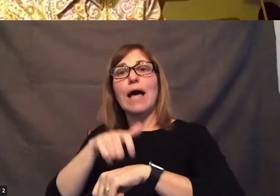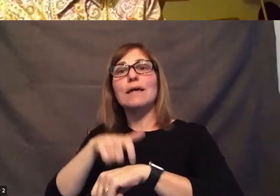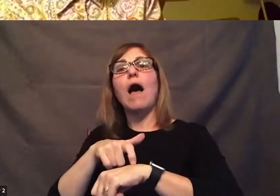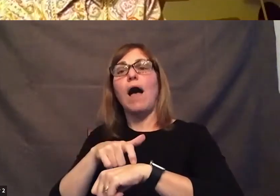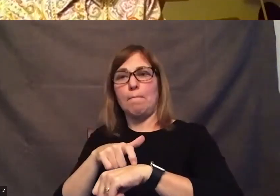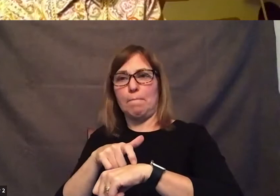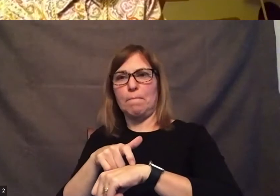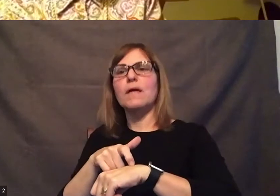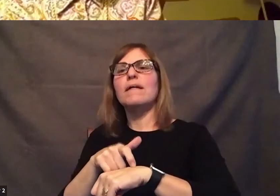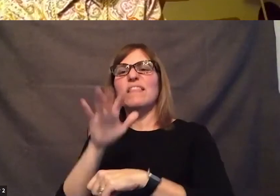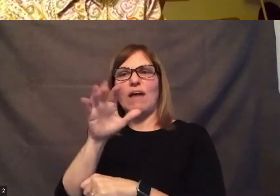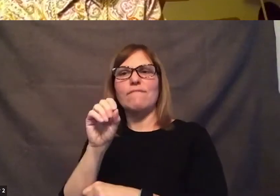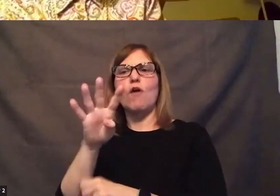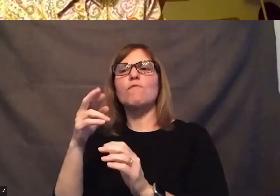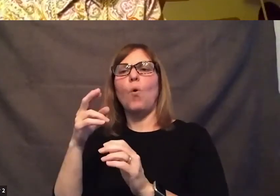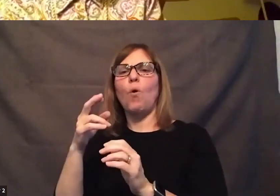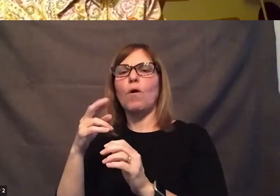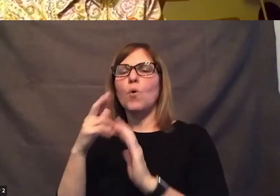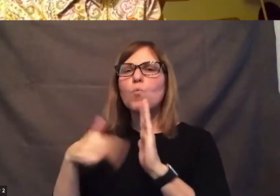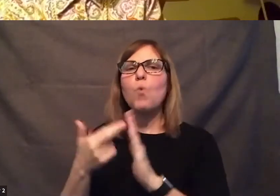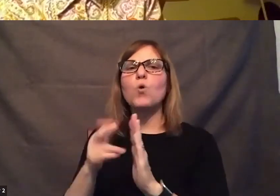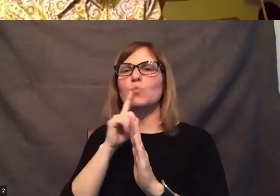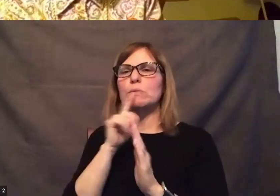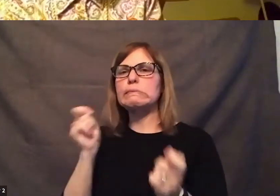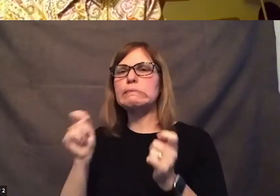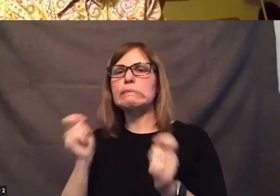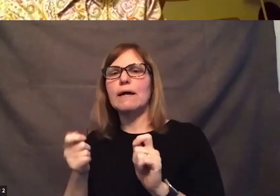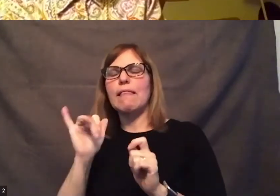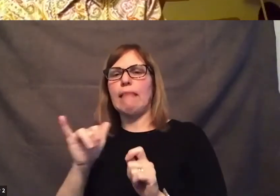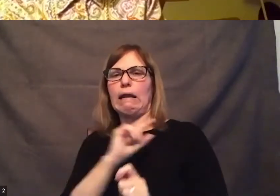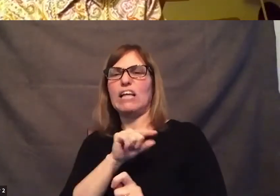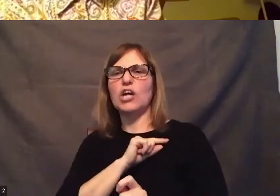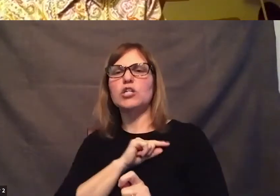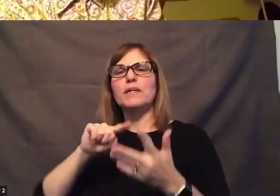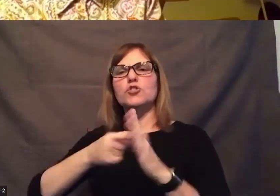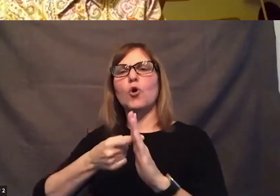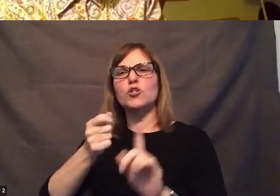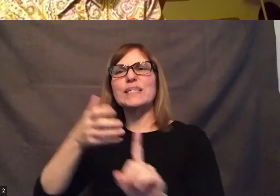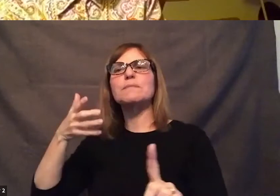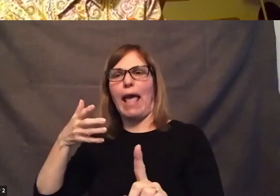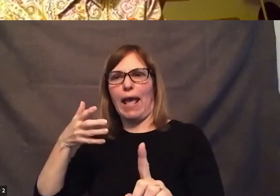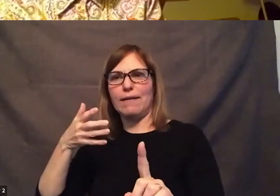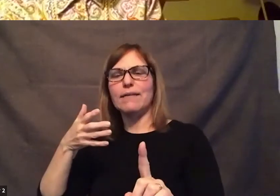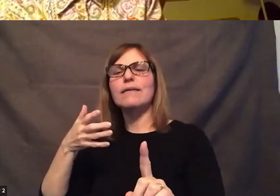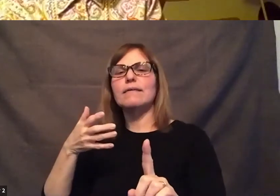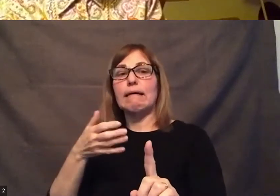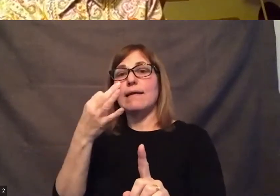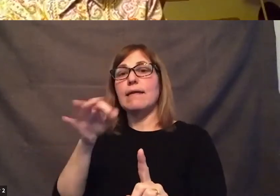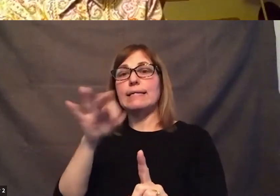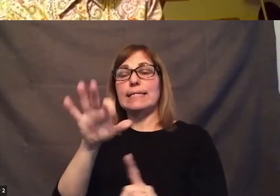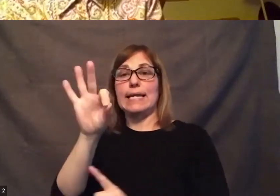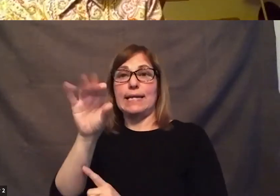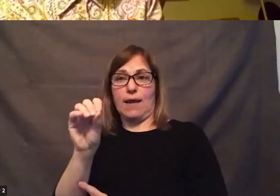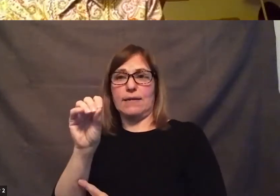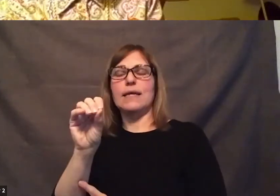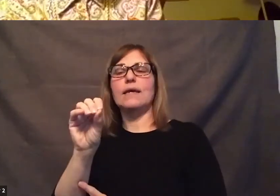the 504 rules were tightened a little more. The eligibility started to expand. And in 1990,